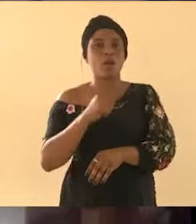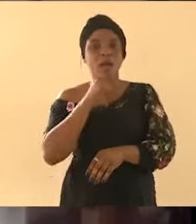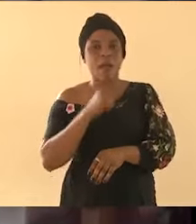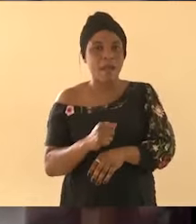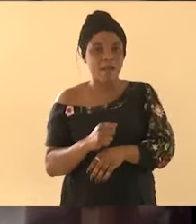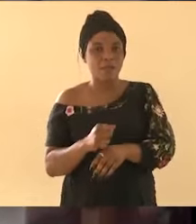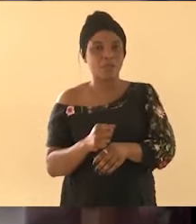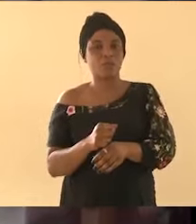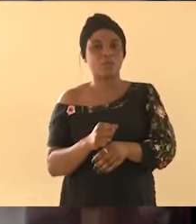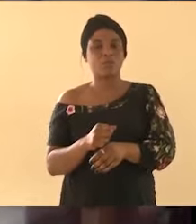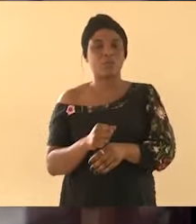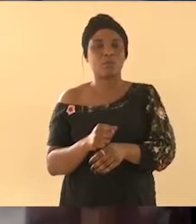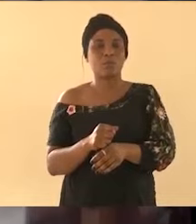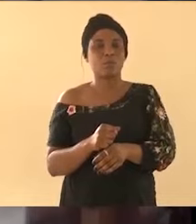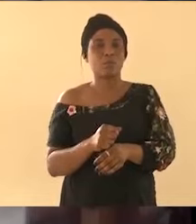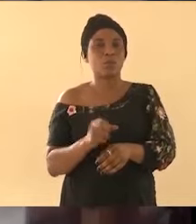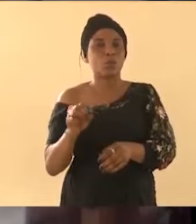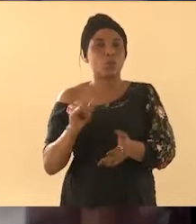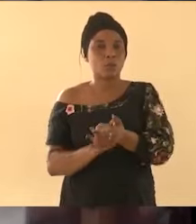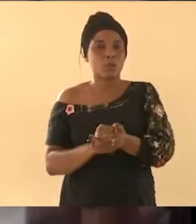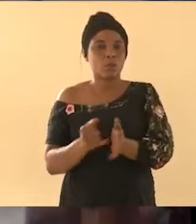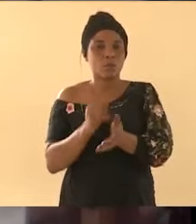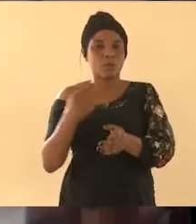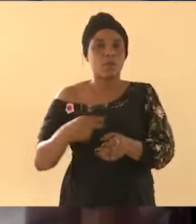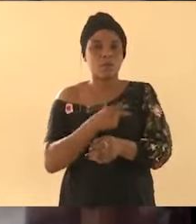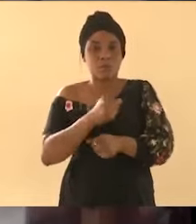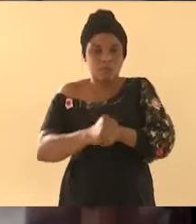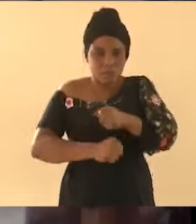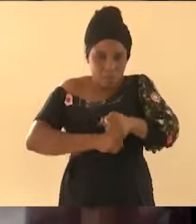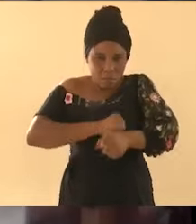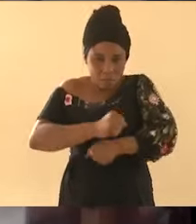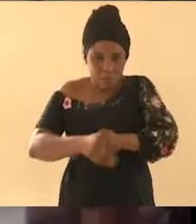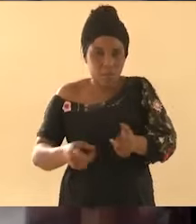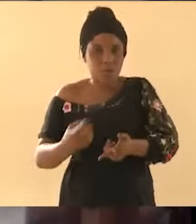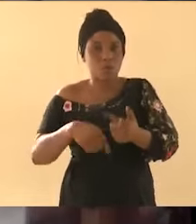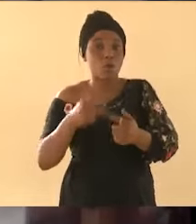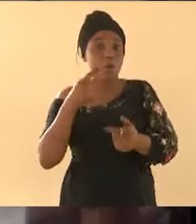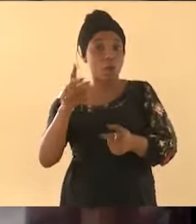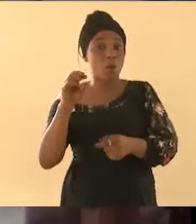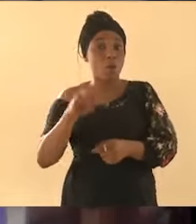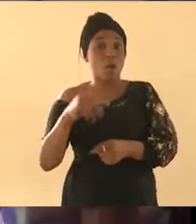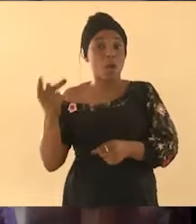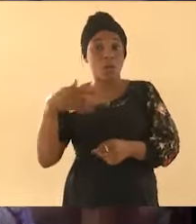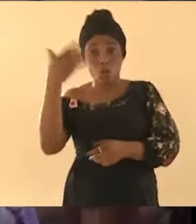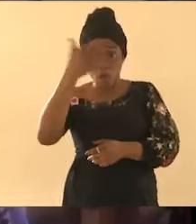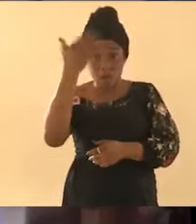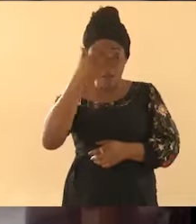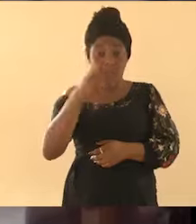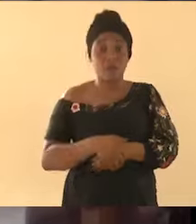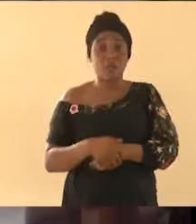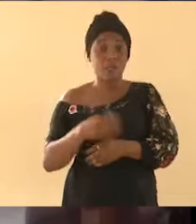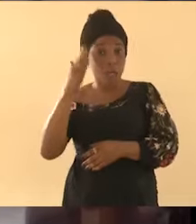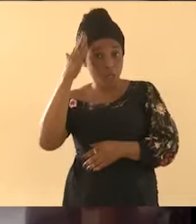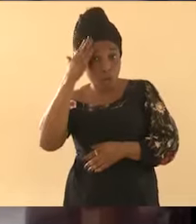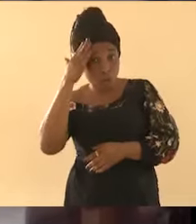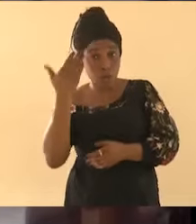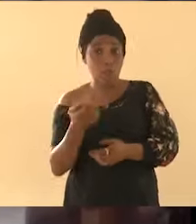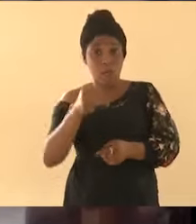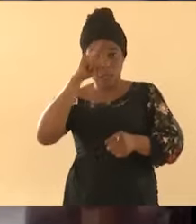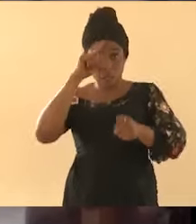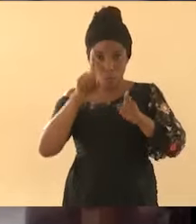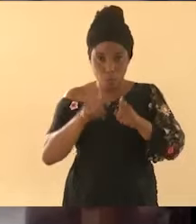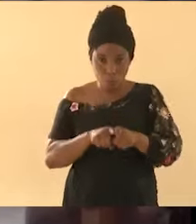traditional age-long idiocy. So that those of us who are suffering together may come and look at one another's face